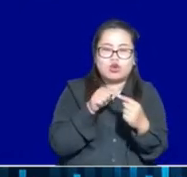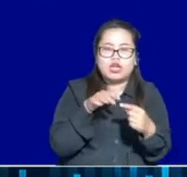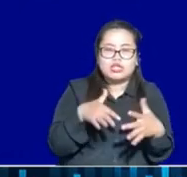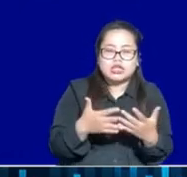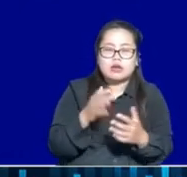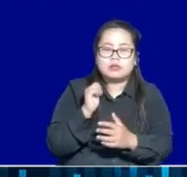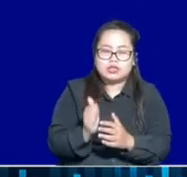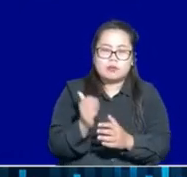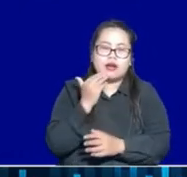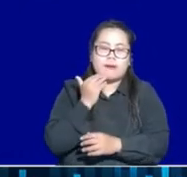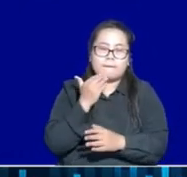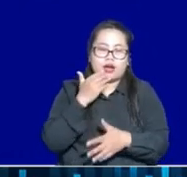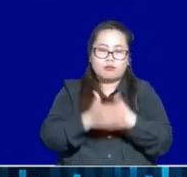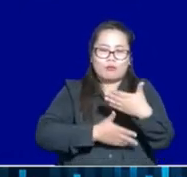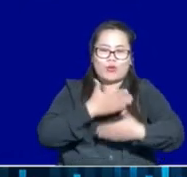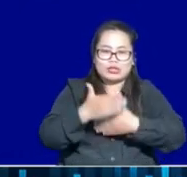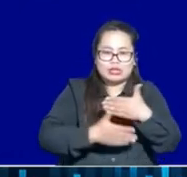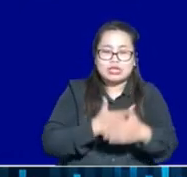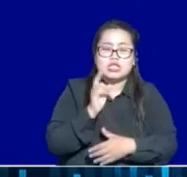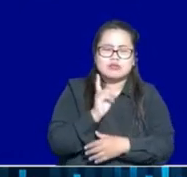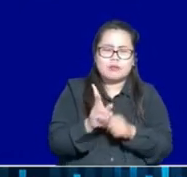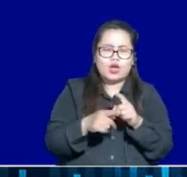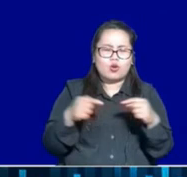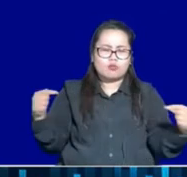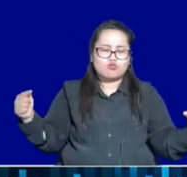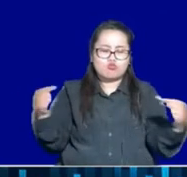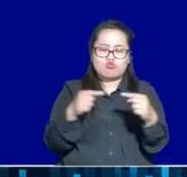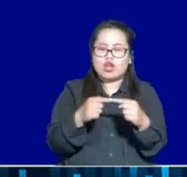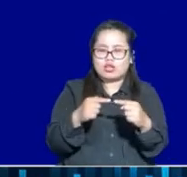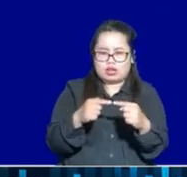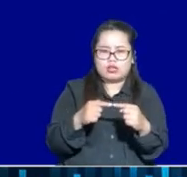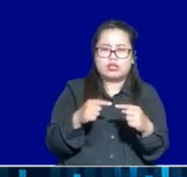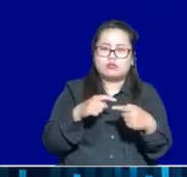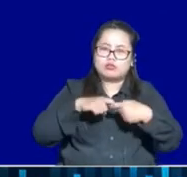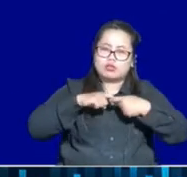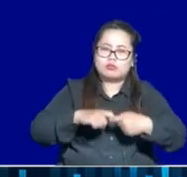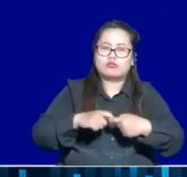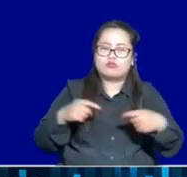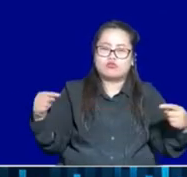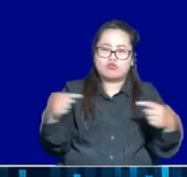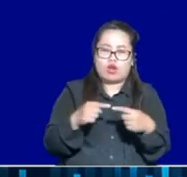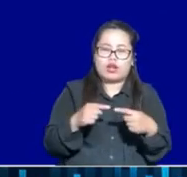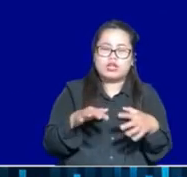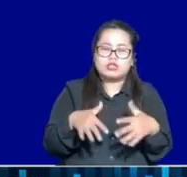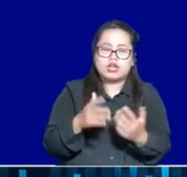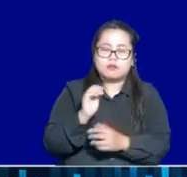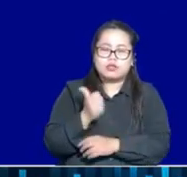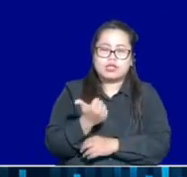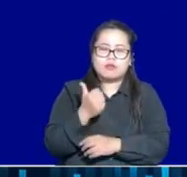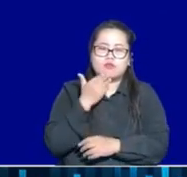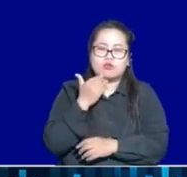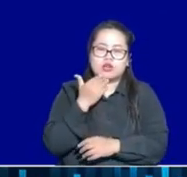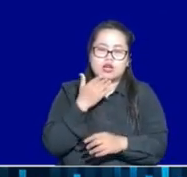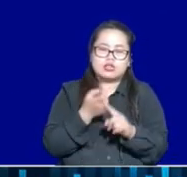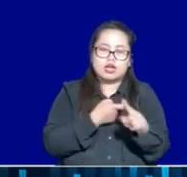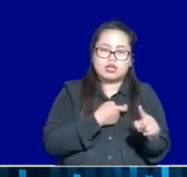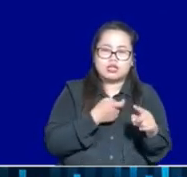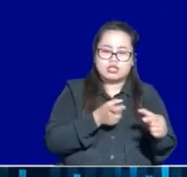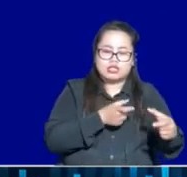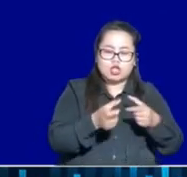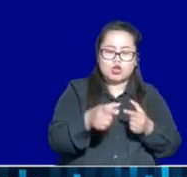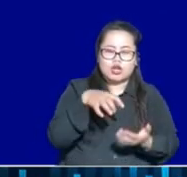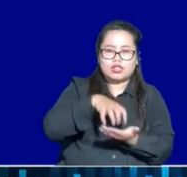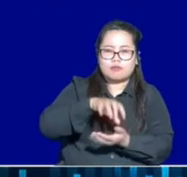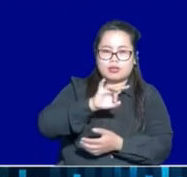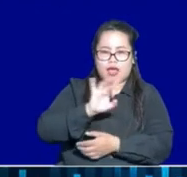connected. And so it's easier to move from one area to another. Indonesia as a whole is very well positioned in